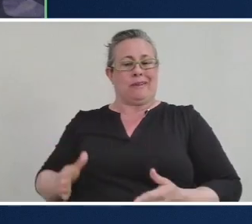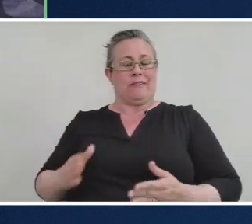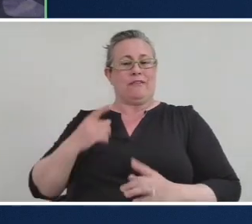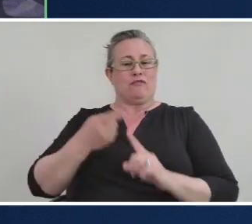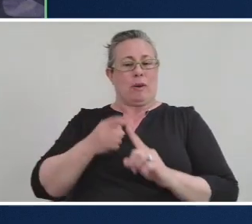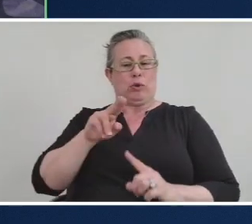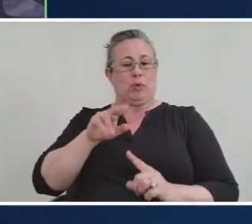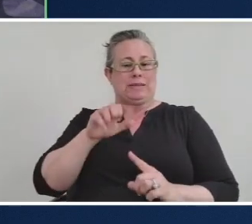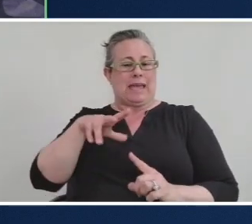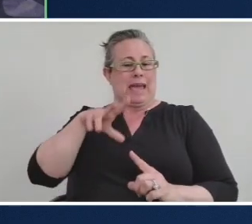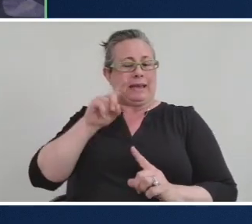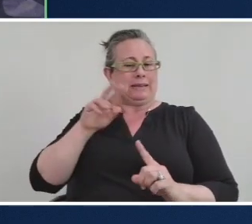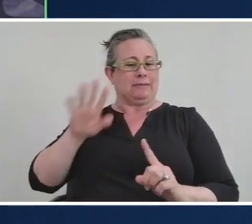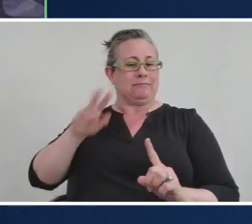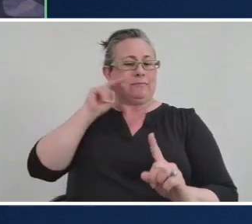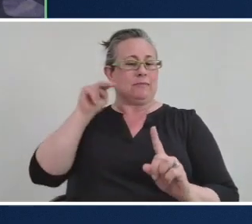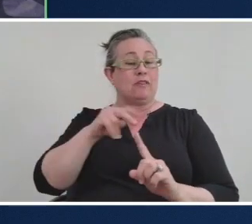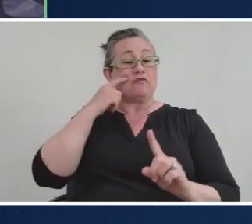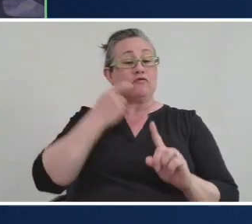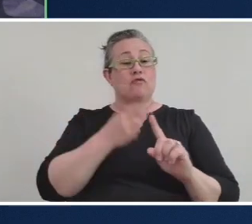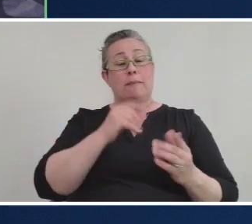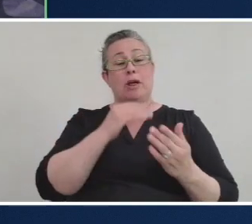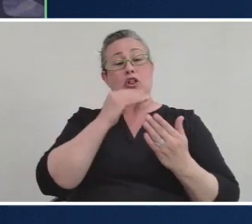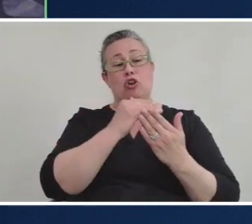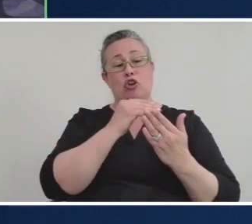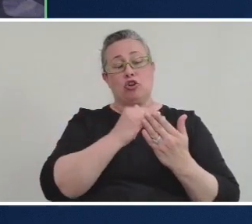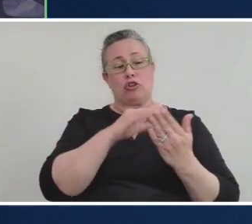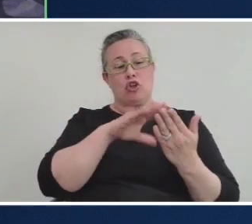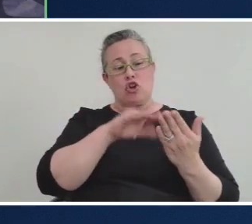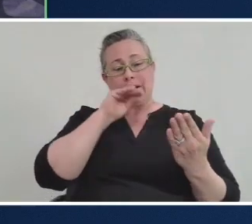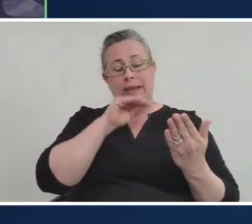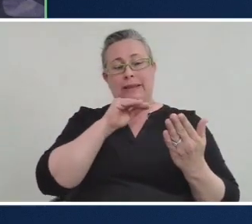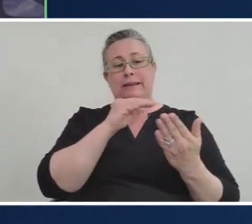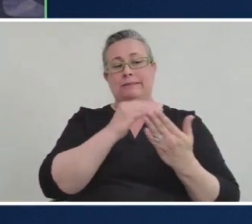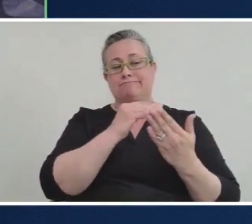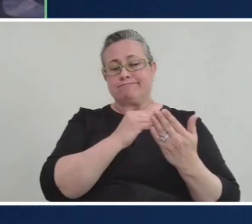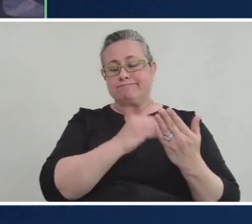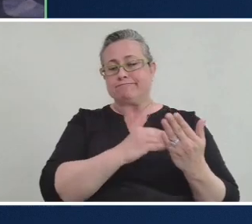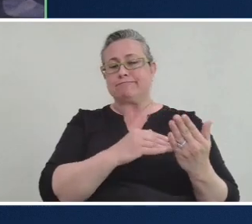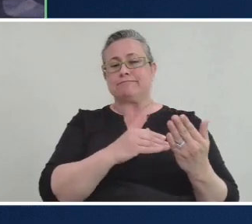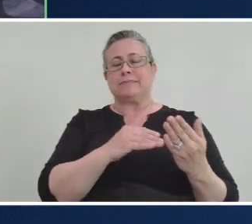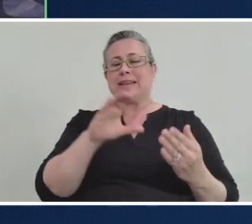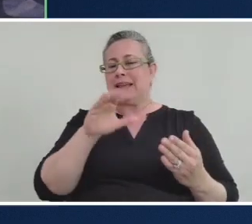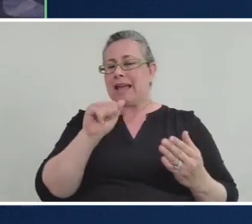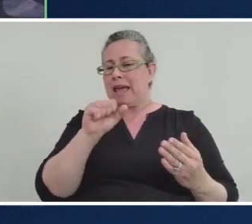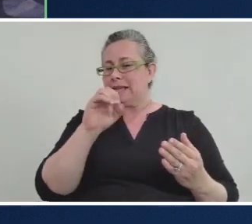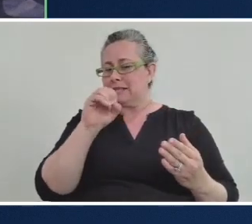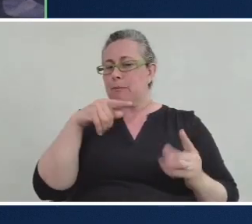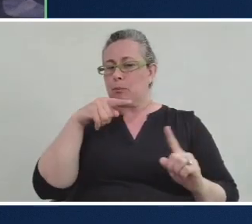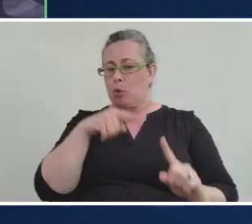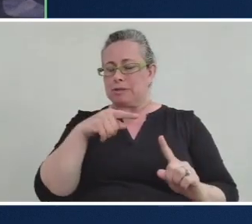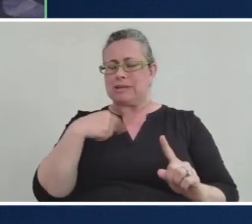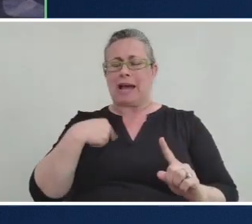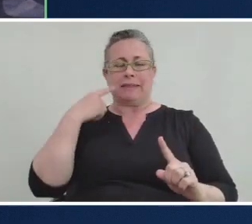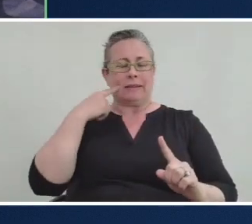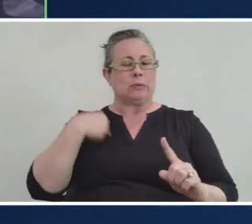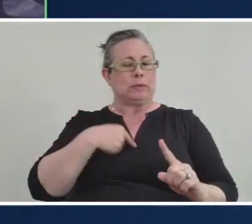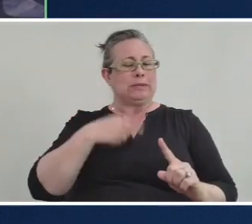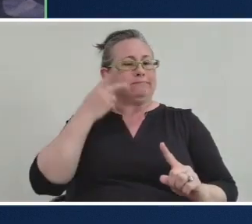learning agenda or learning gaps, very much to Kay's points, I think that we're seeing the intersection of